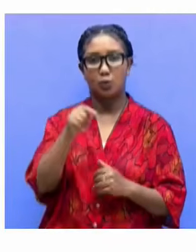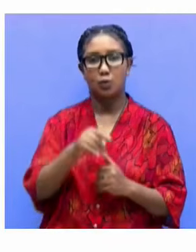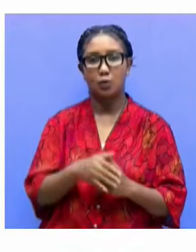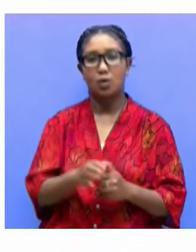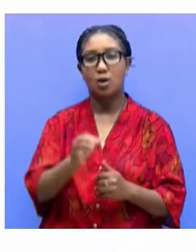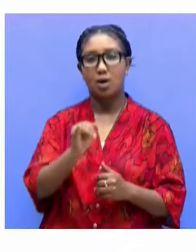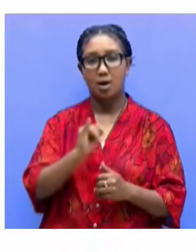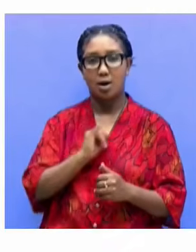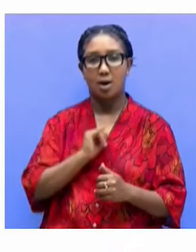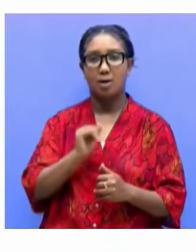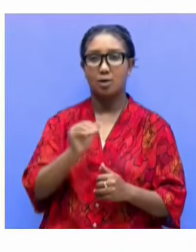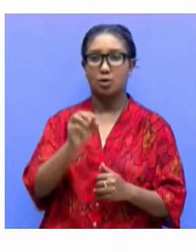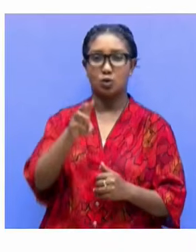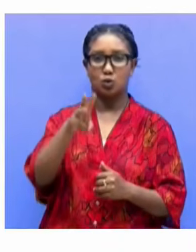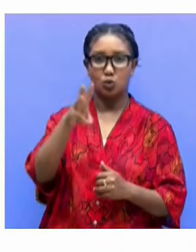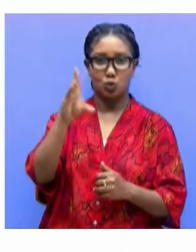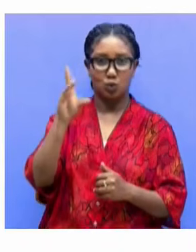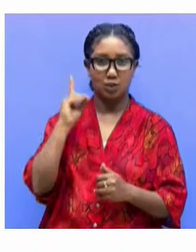I would